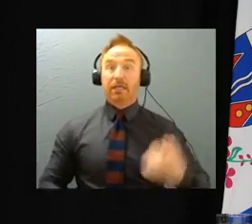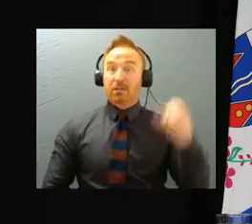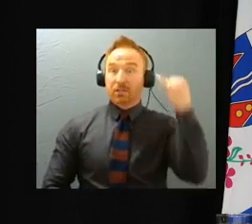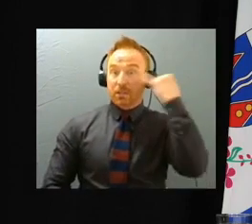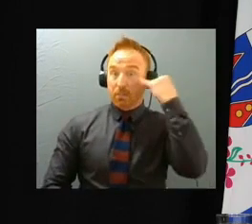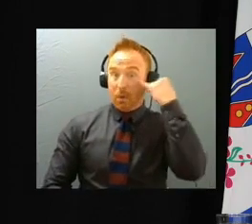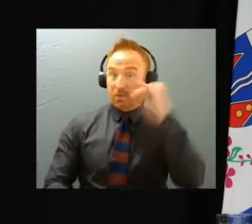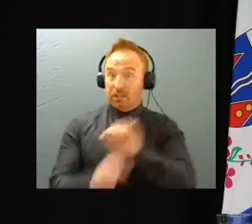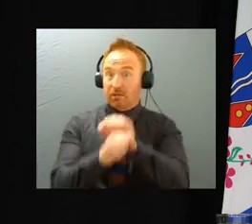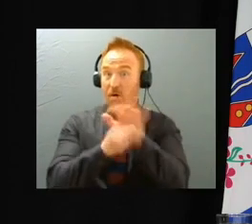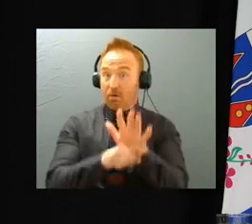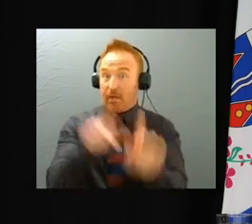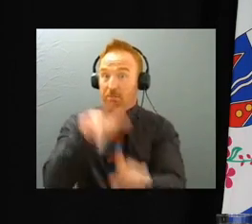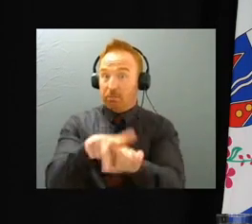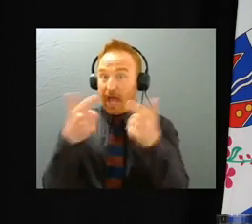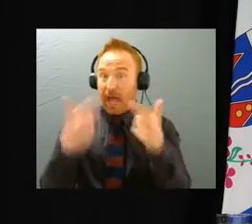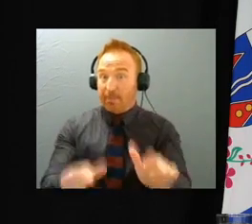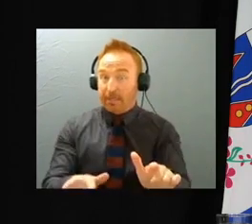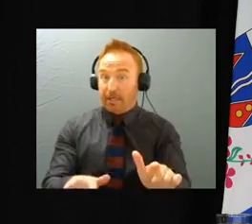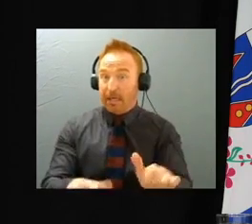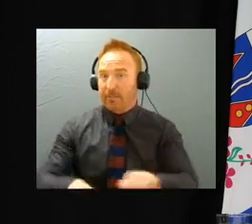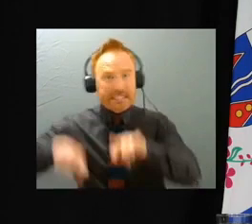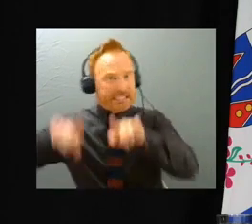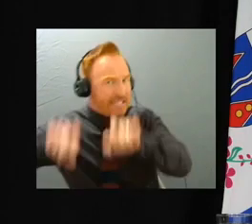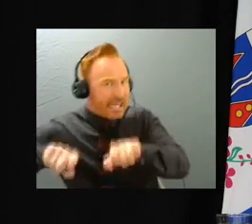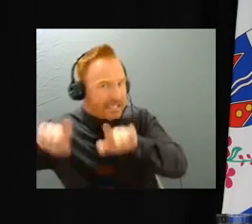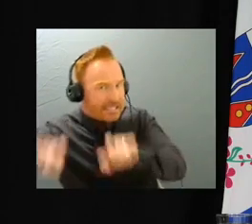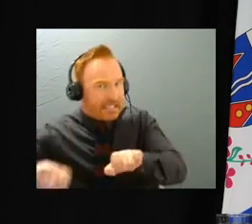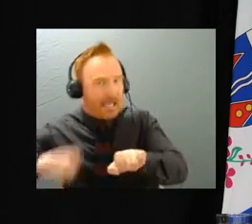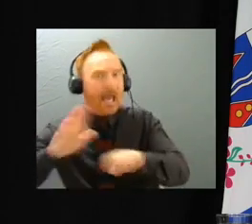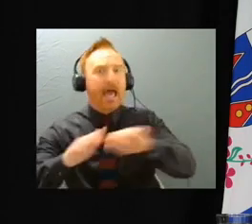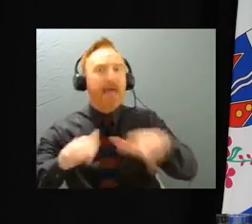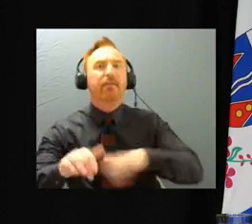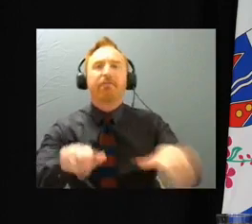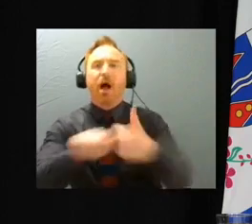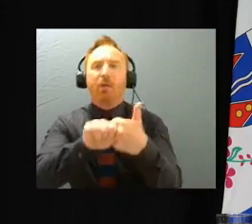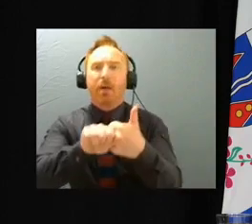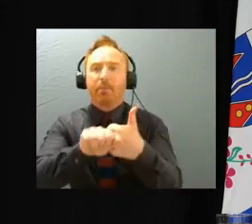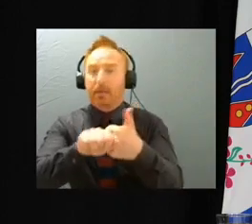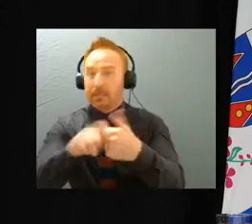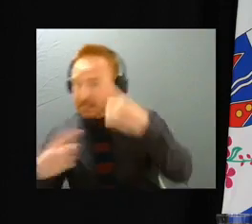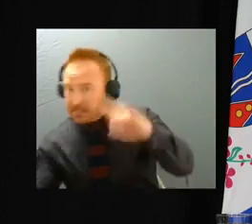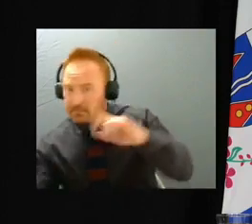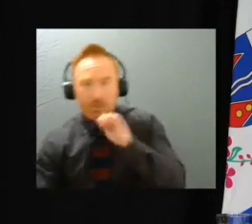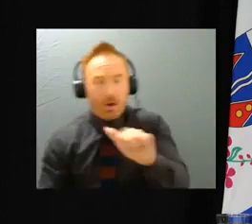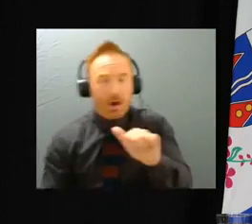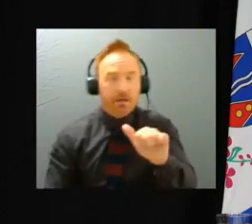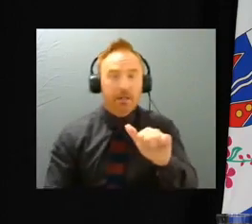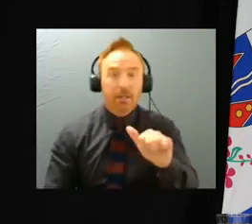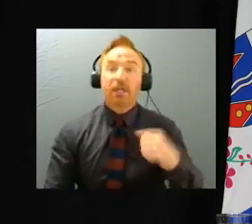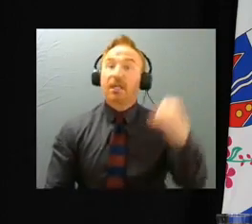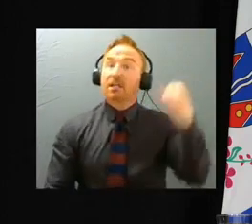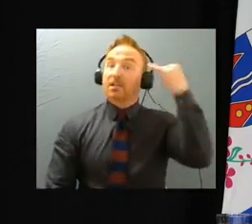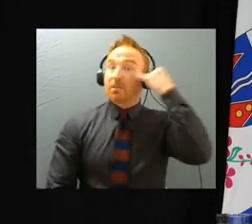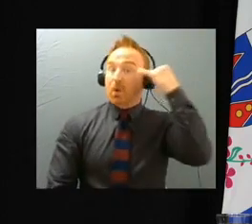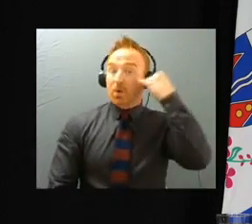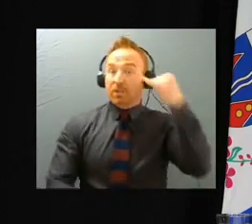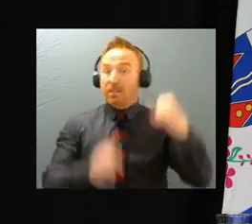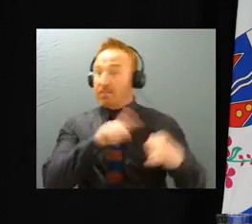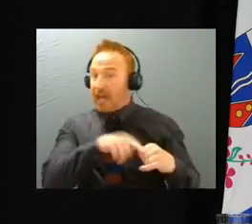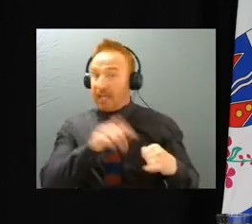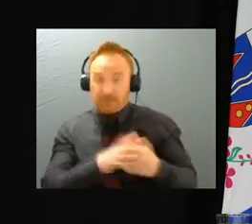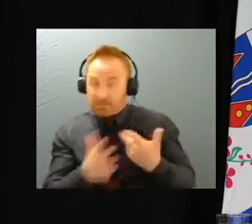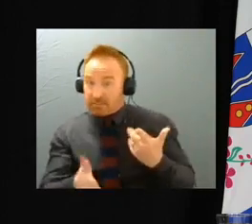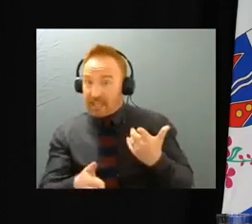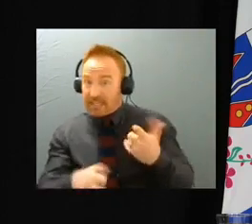being managed? Is testing and tracing on these cases working? If there is increased demand on contact tracing, are we keeping up with the